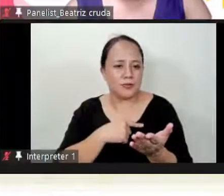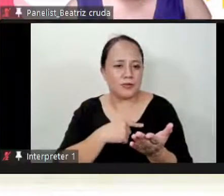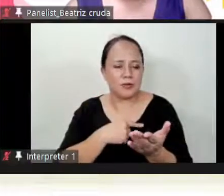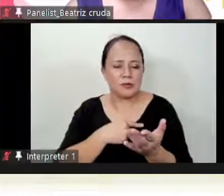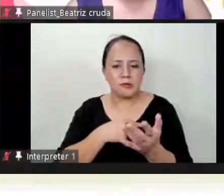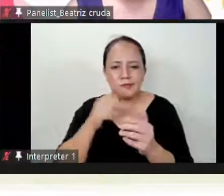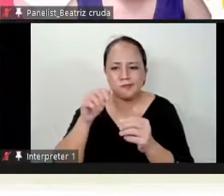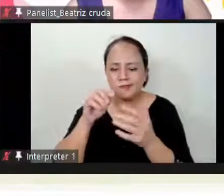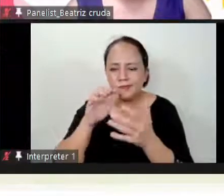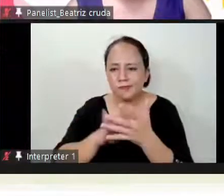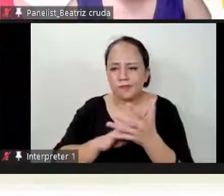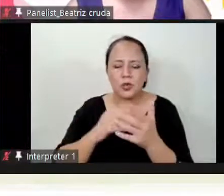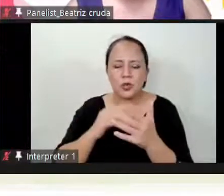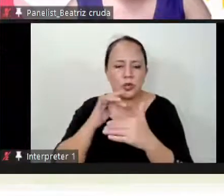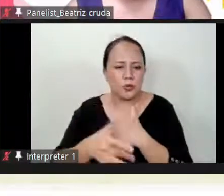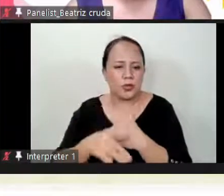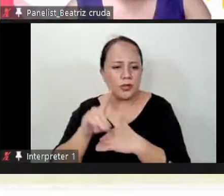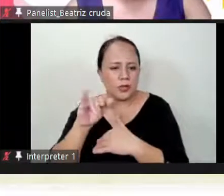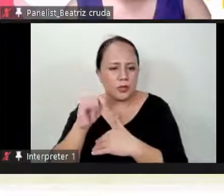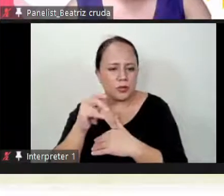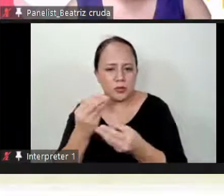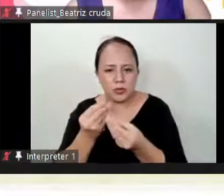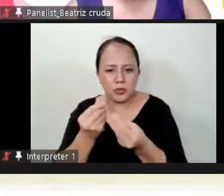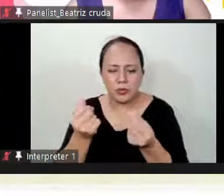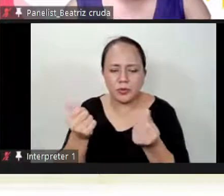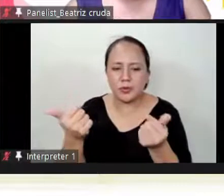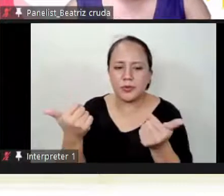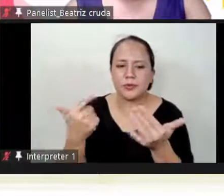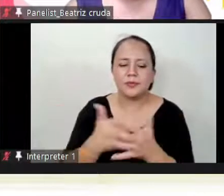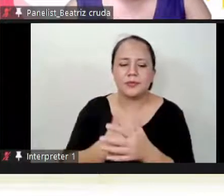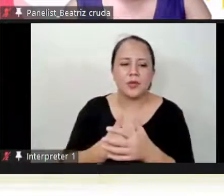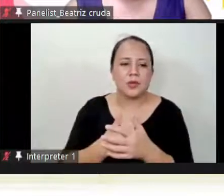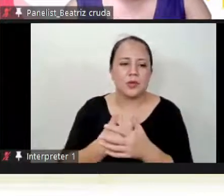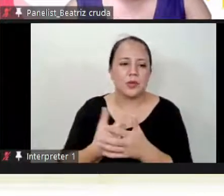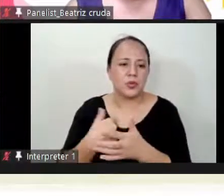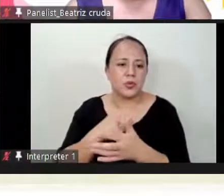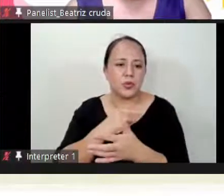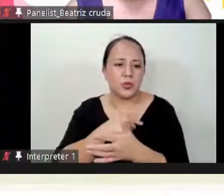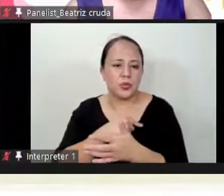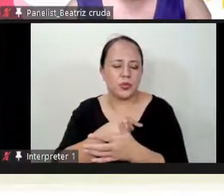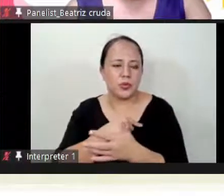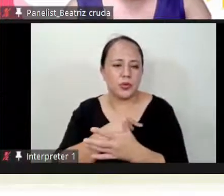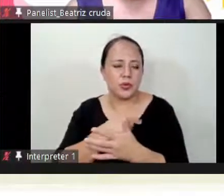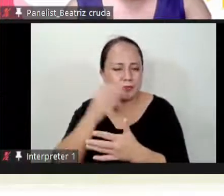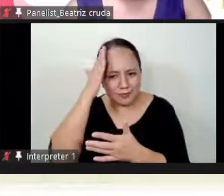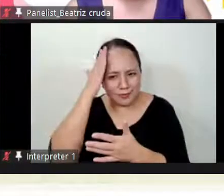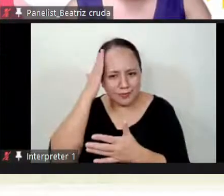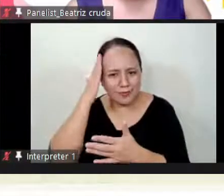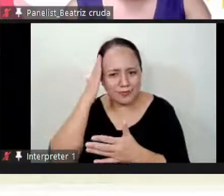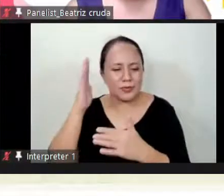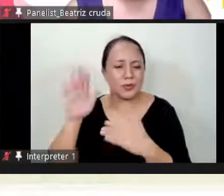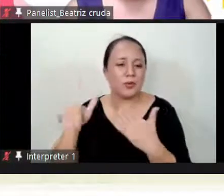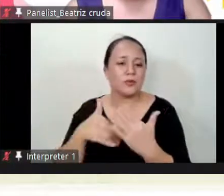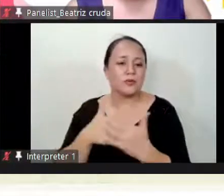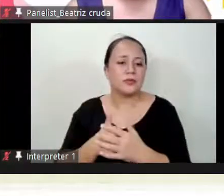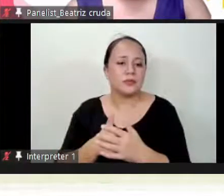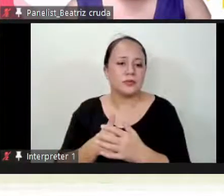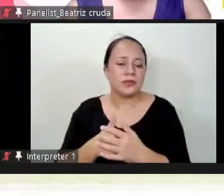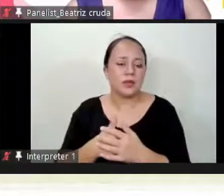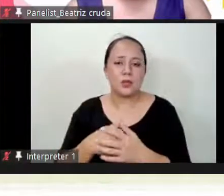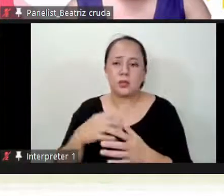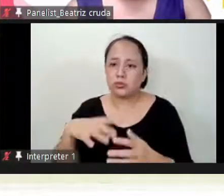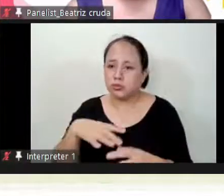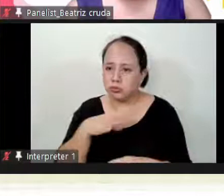screening, early diagnosis, and treatment. We are appealing to everyone,